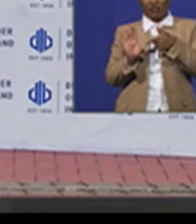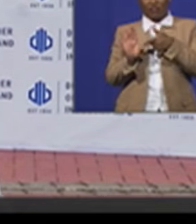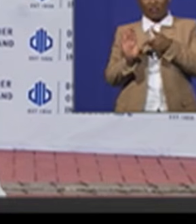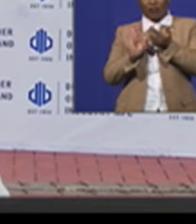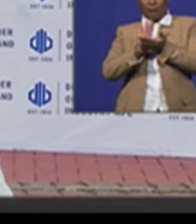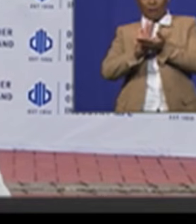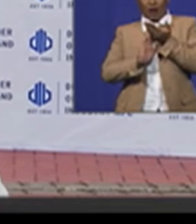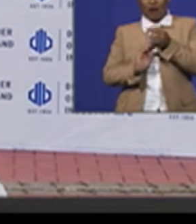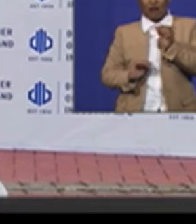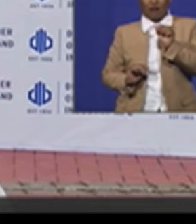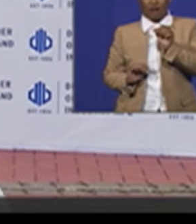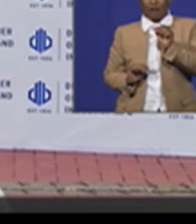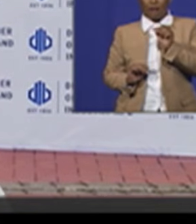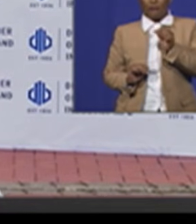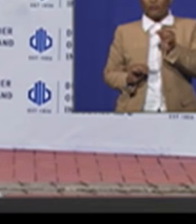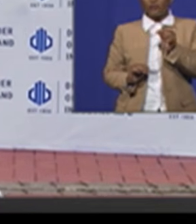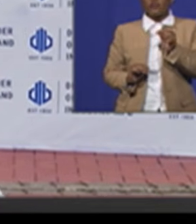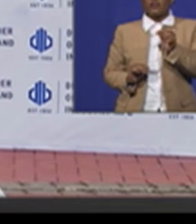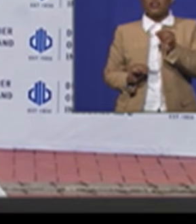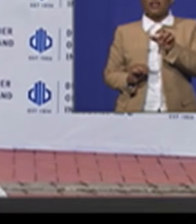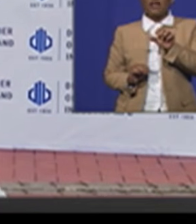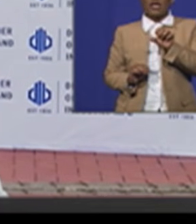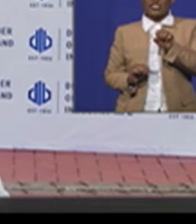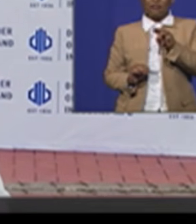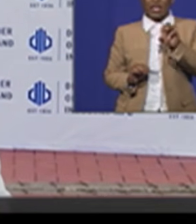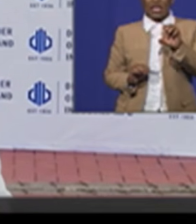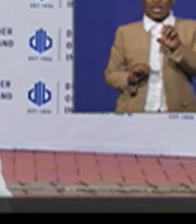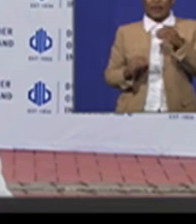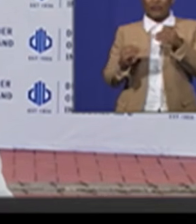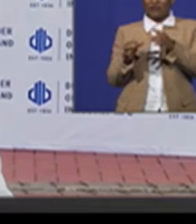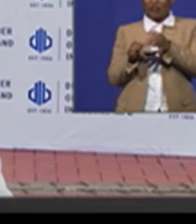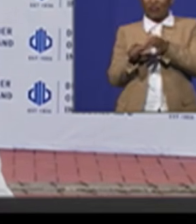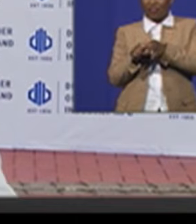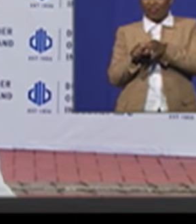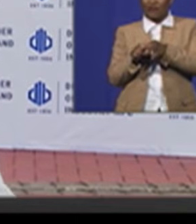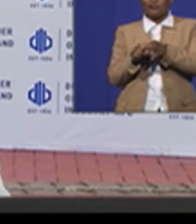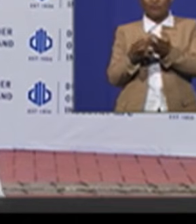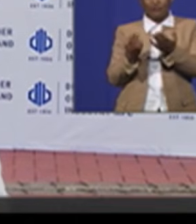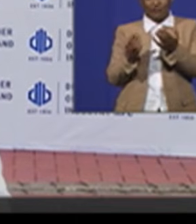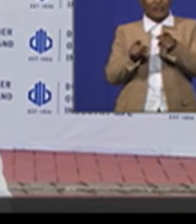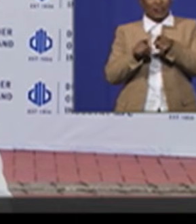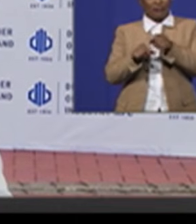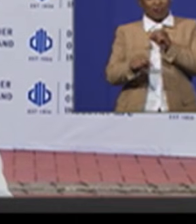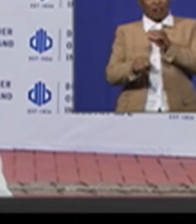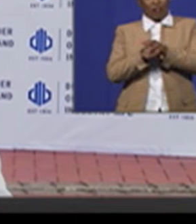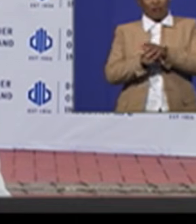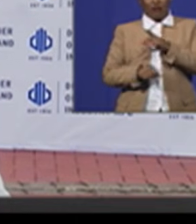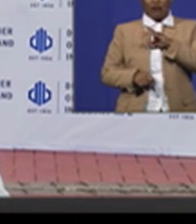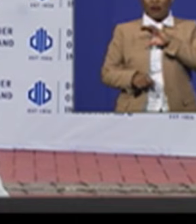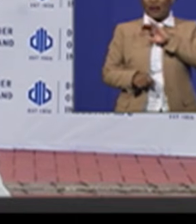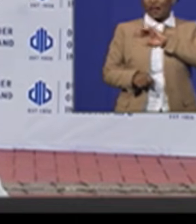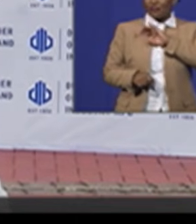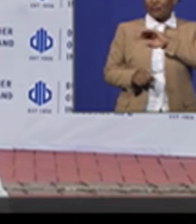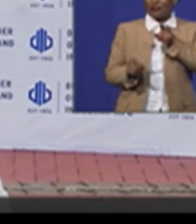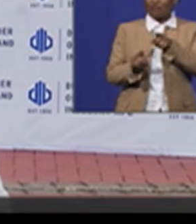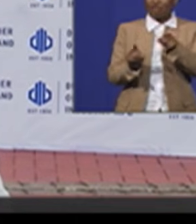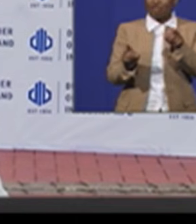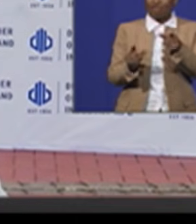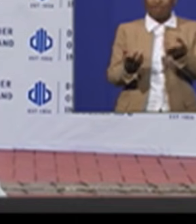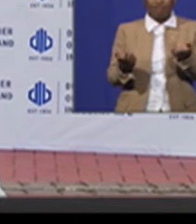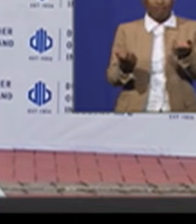and possibly slow economic growth for those particular sectors, because once the consumers don't have